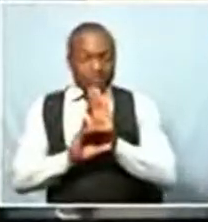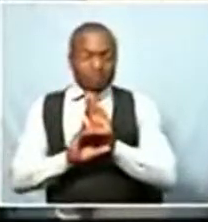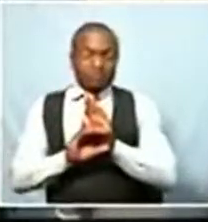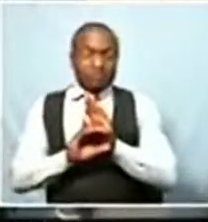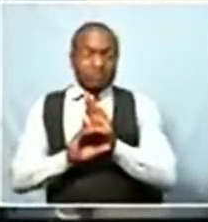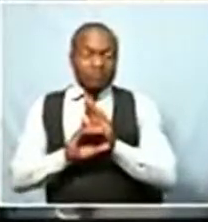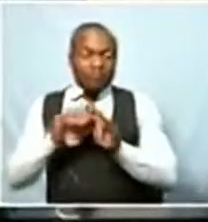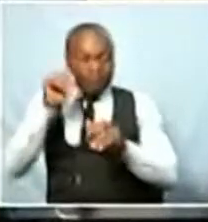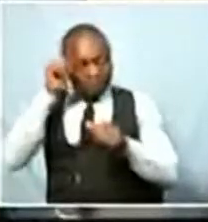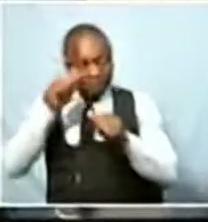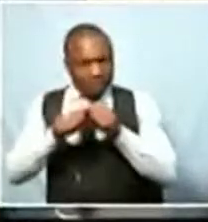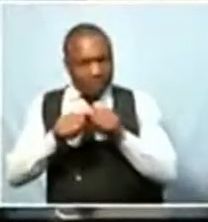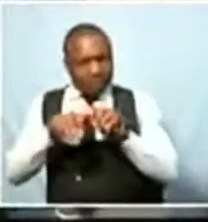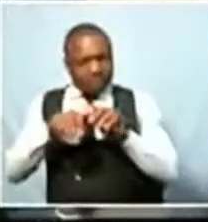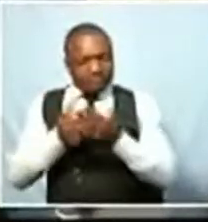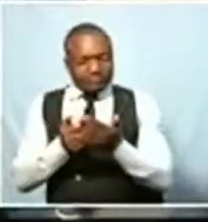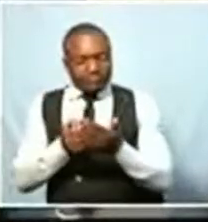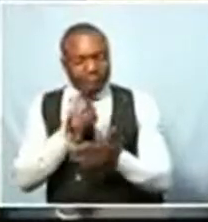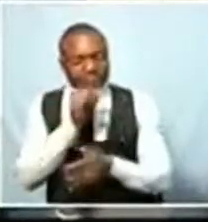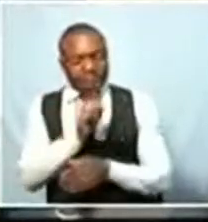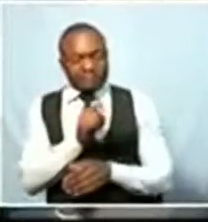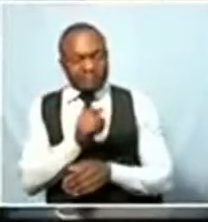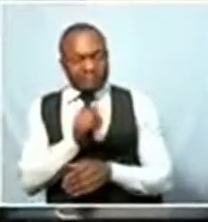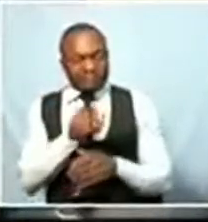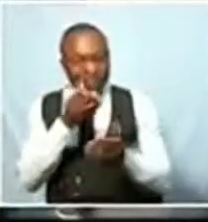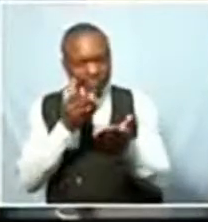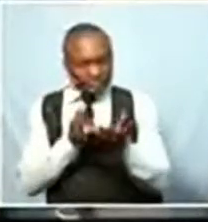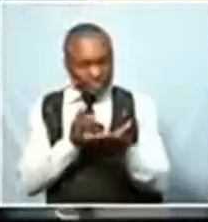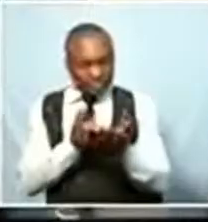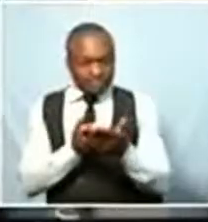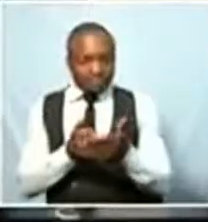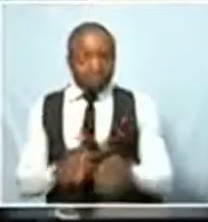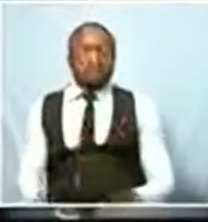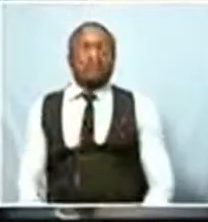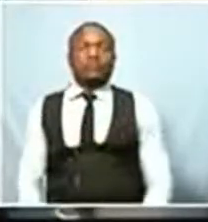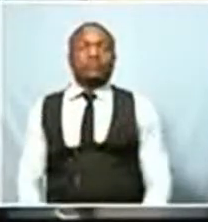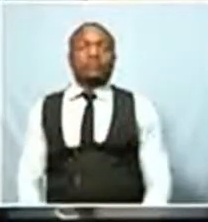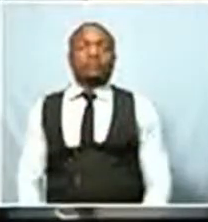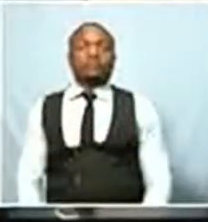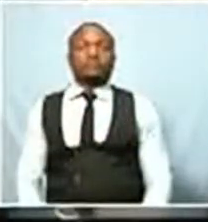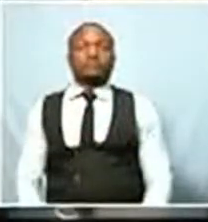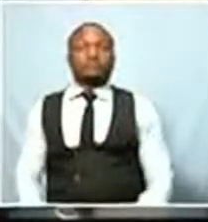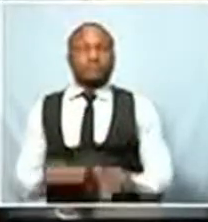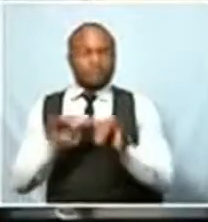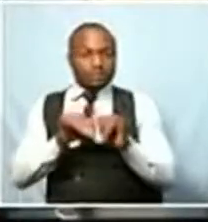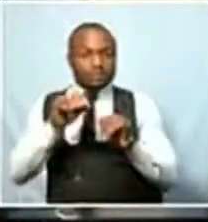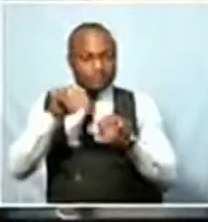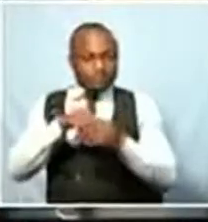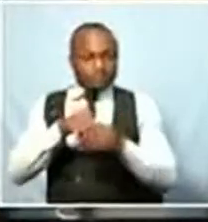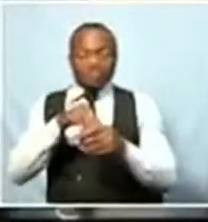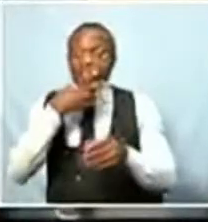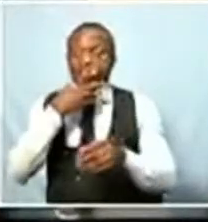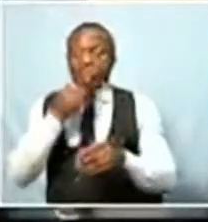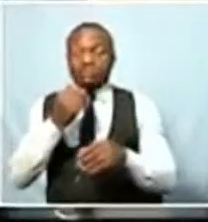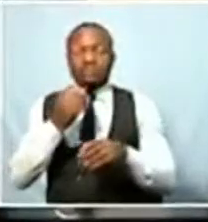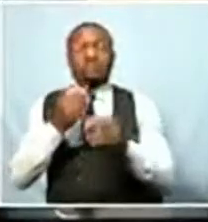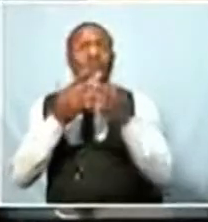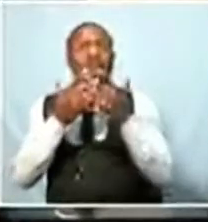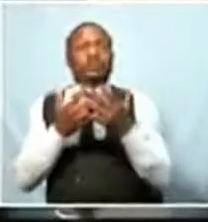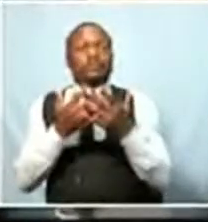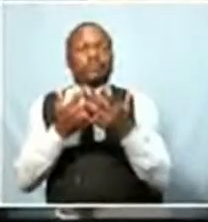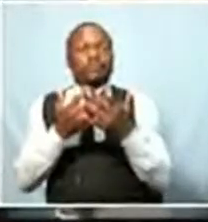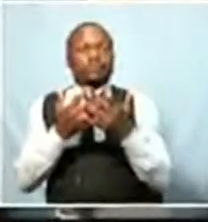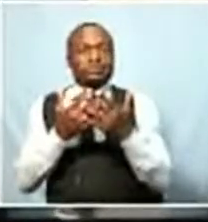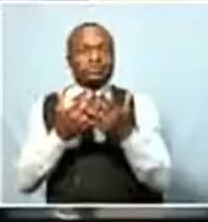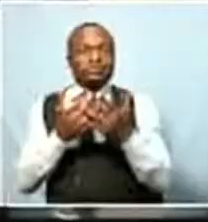into it, and that's how this State Audit Commission is sitting in the Constitution, pending